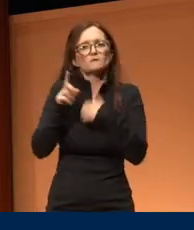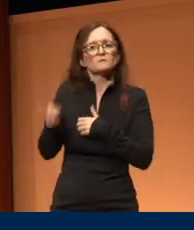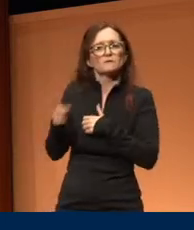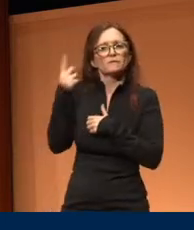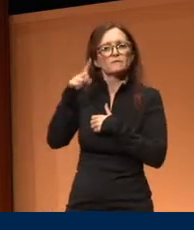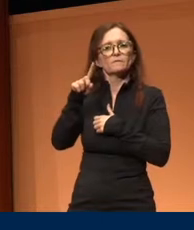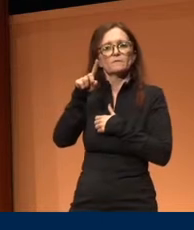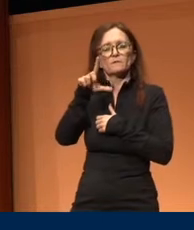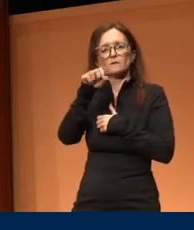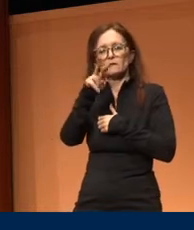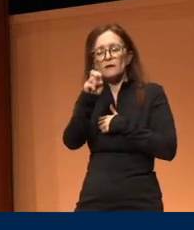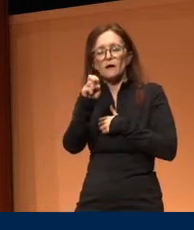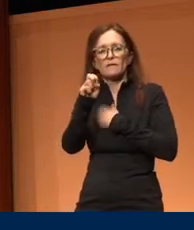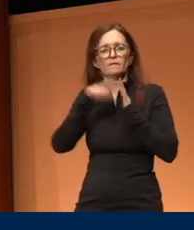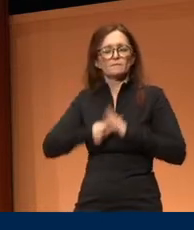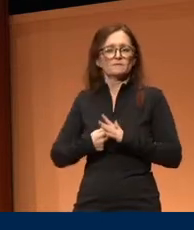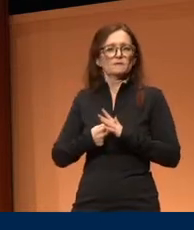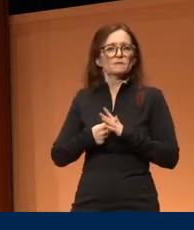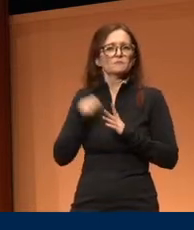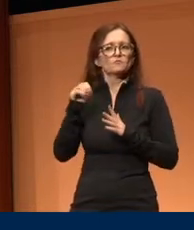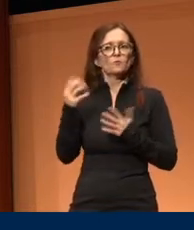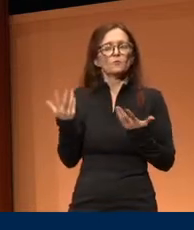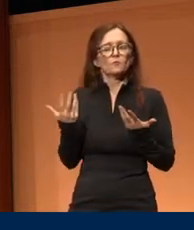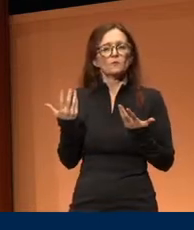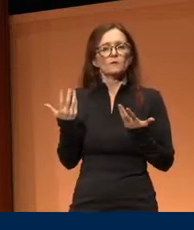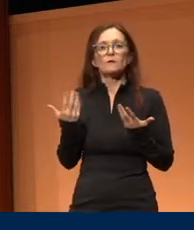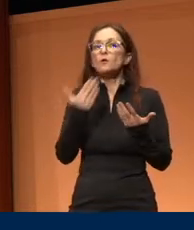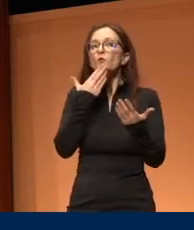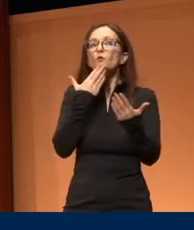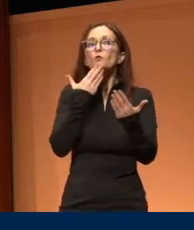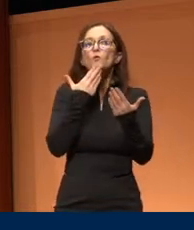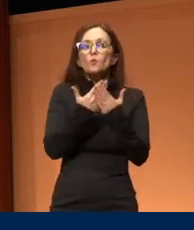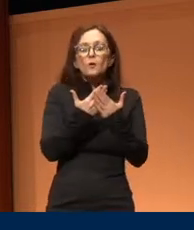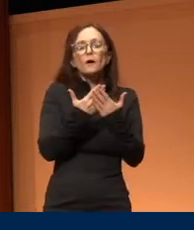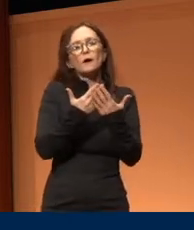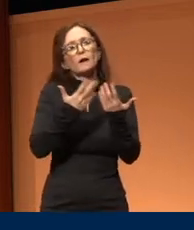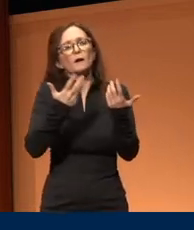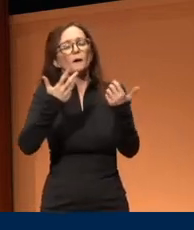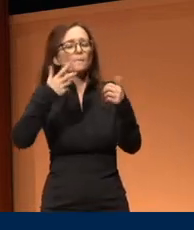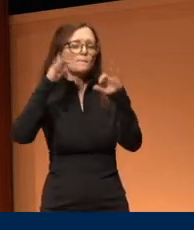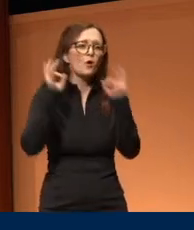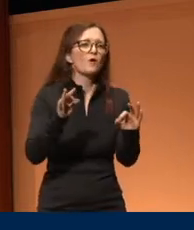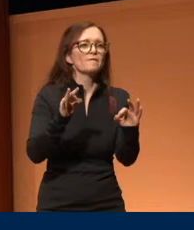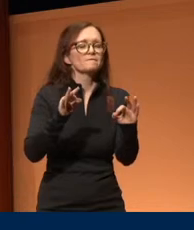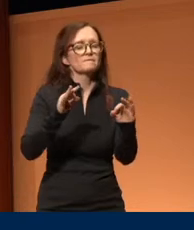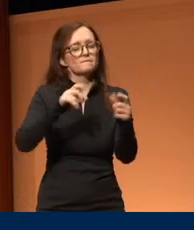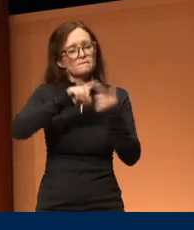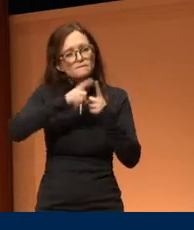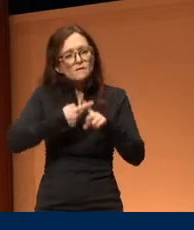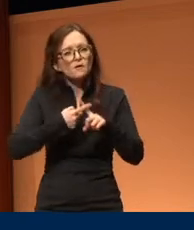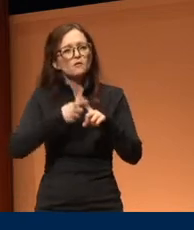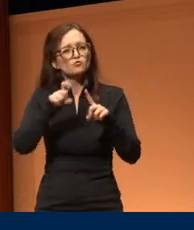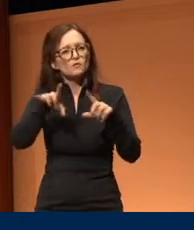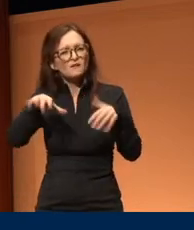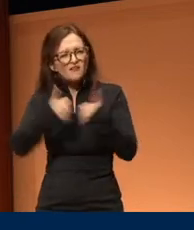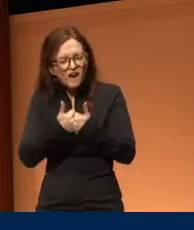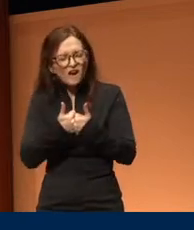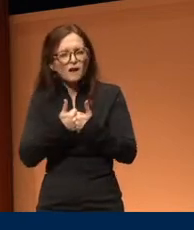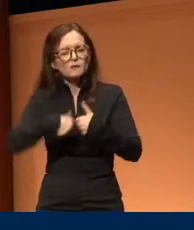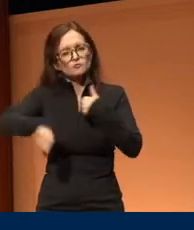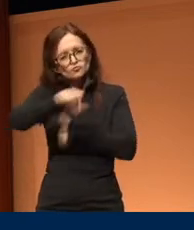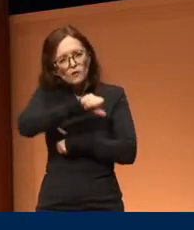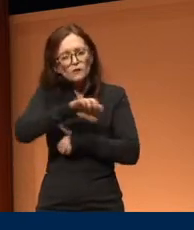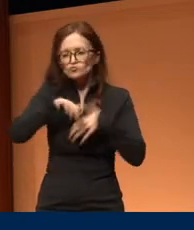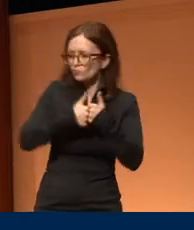for the love facilitated, which is, so in a good ideal friendship, you should like be challenging